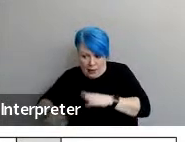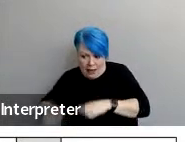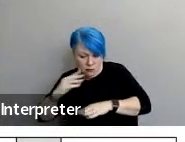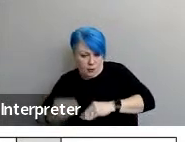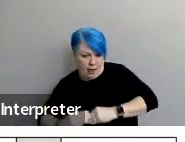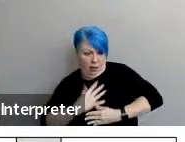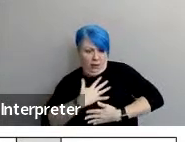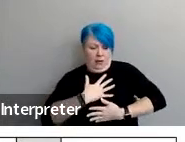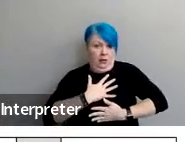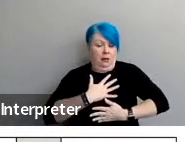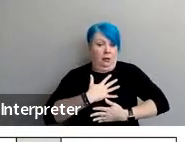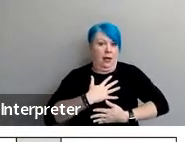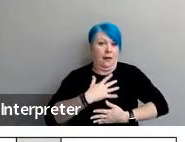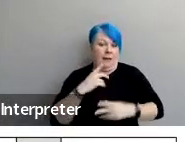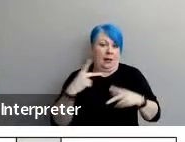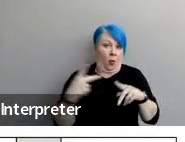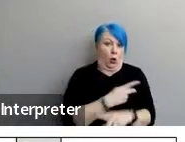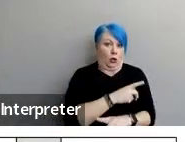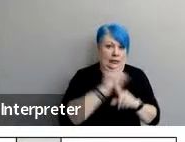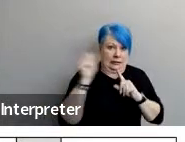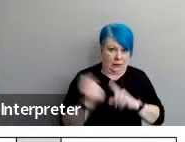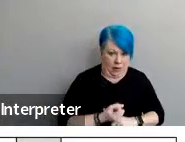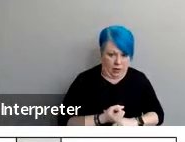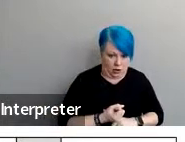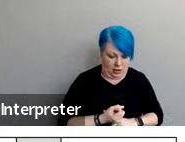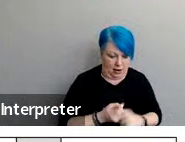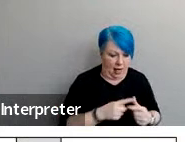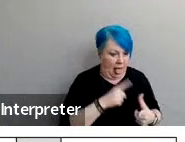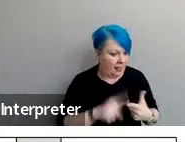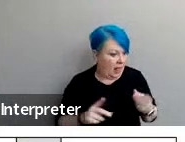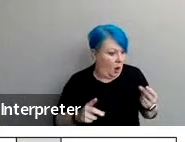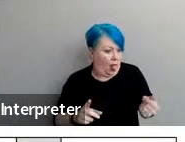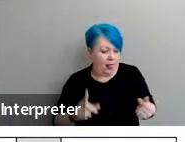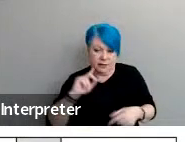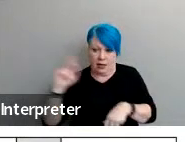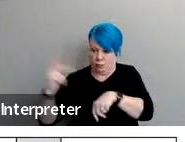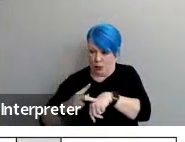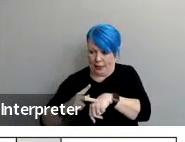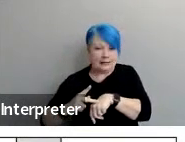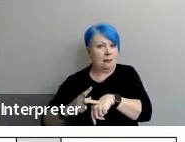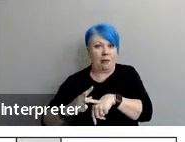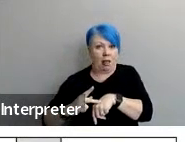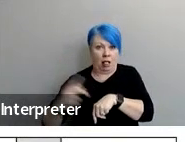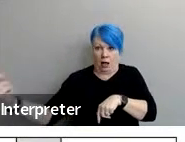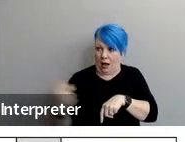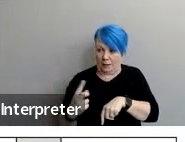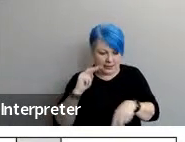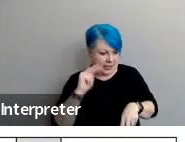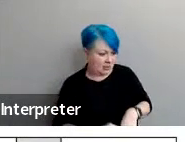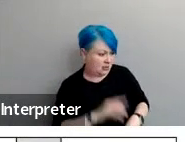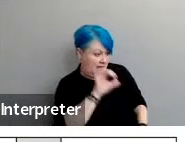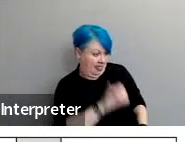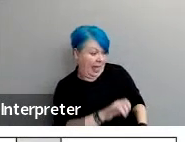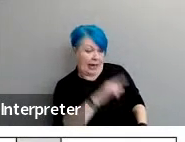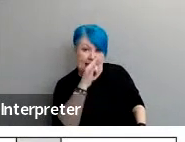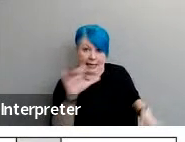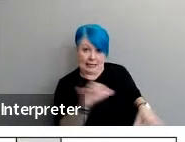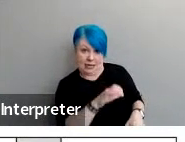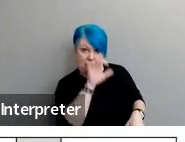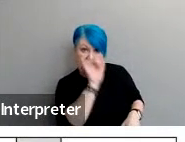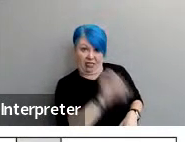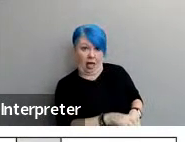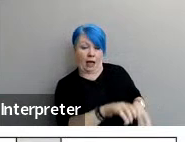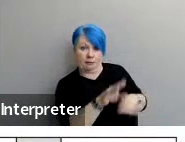chair. And then the principal comes in, well, child X did Y, therefore suspension. It's like,